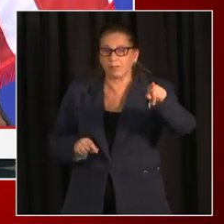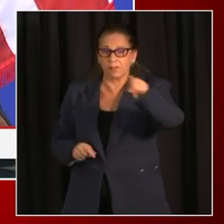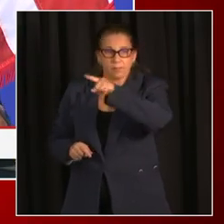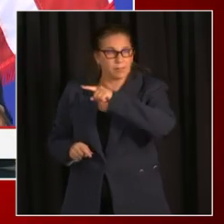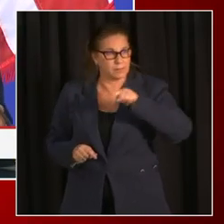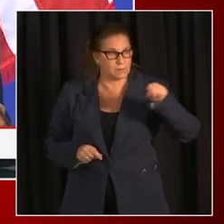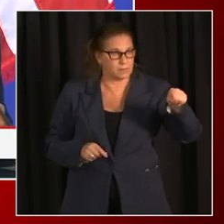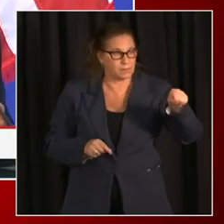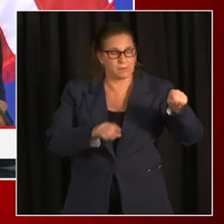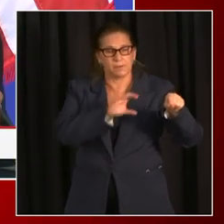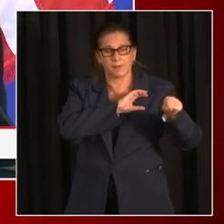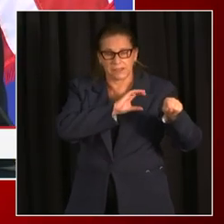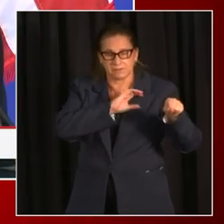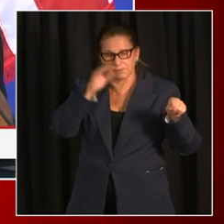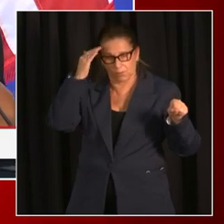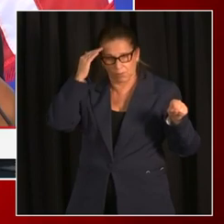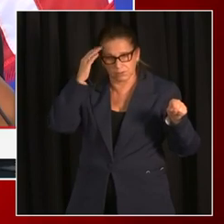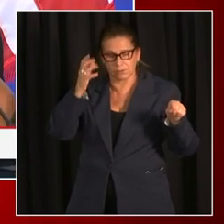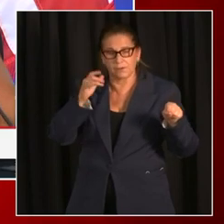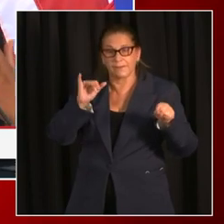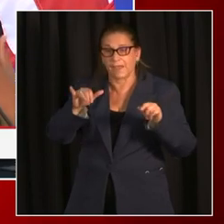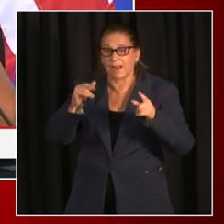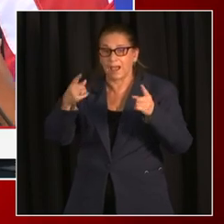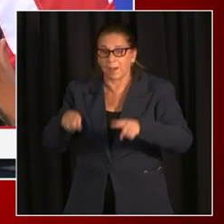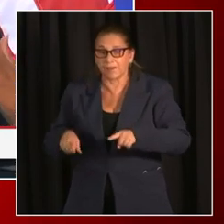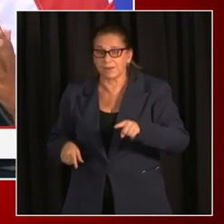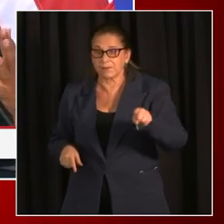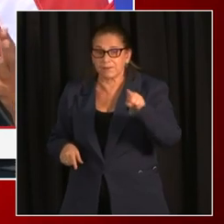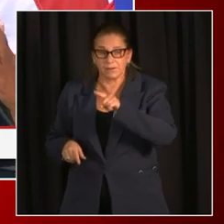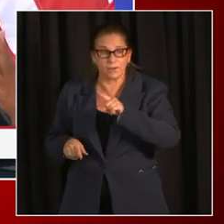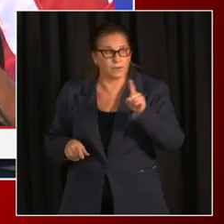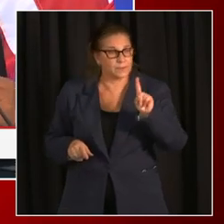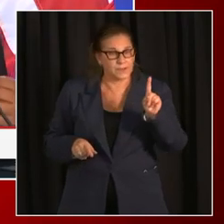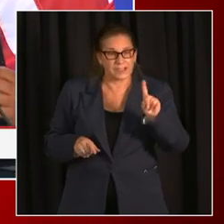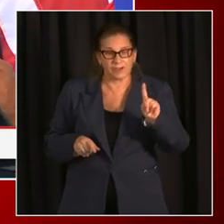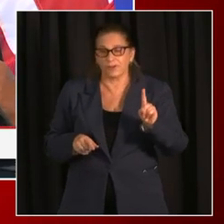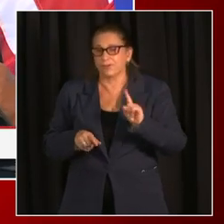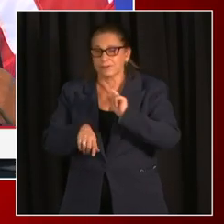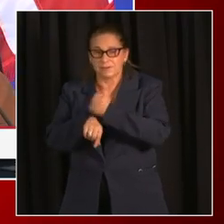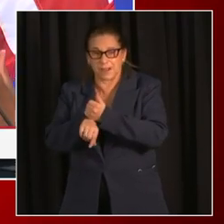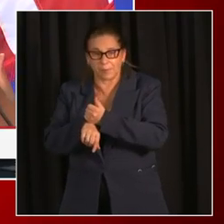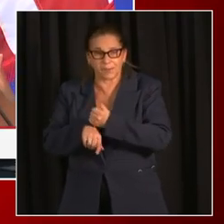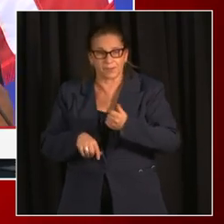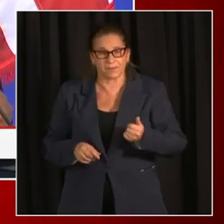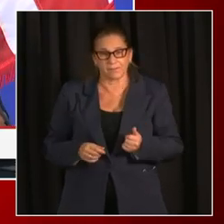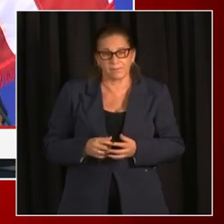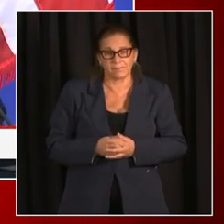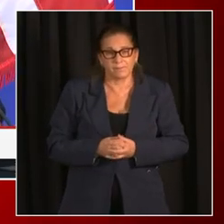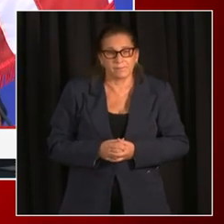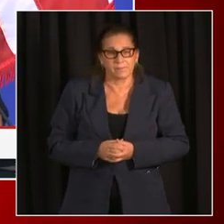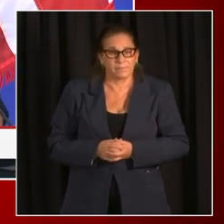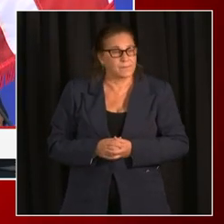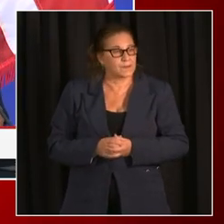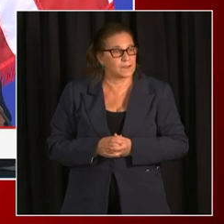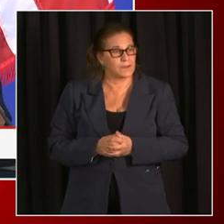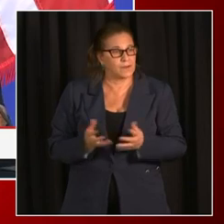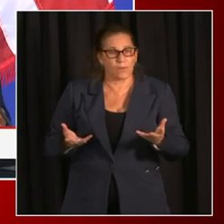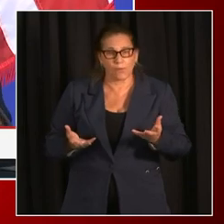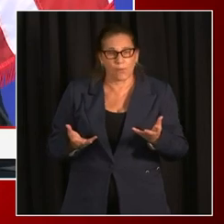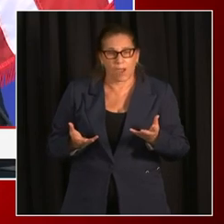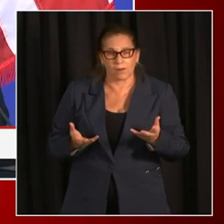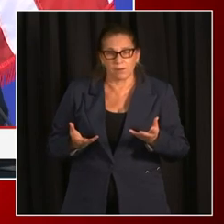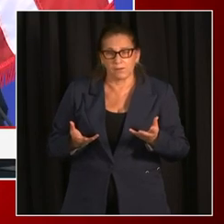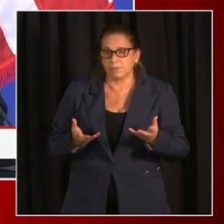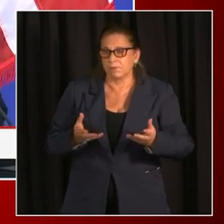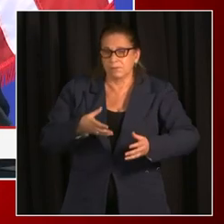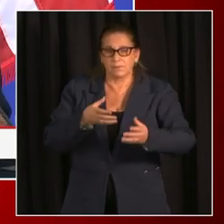they happen, reach out to these community spaces where they might set up or use power, and do